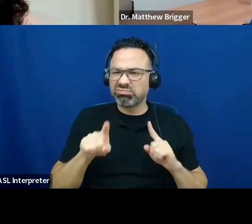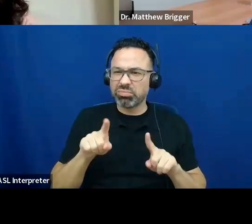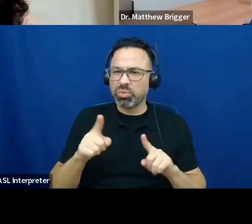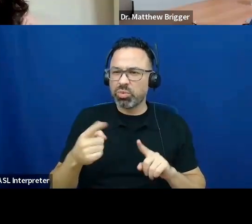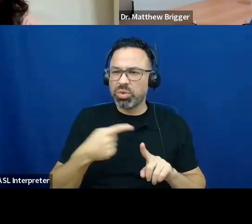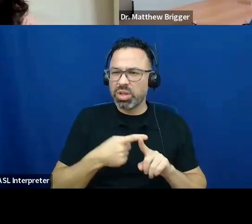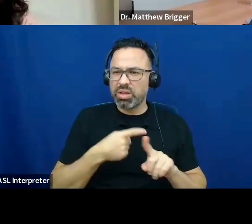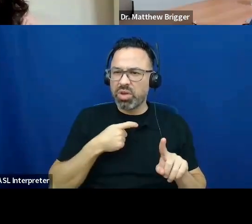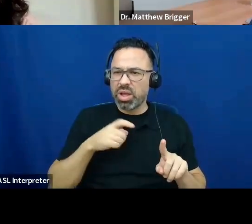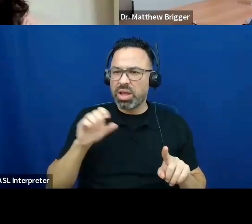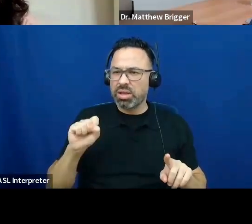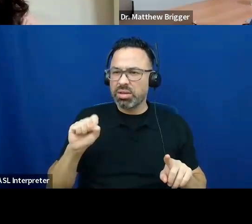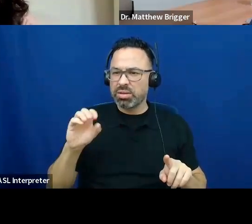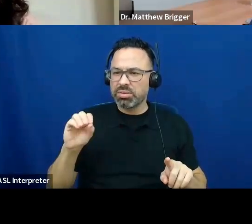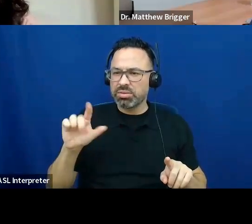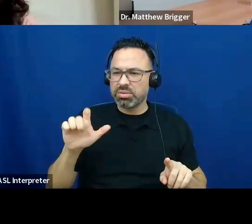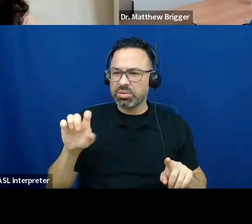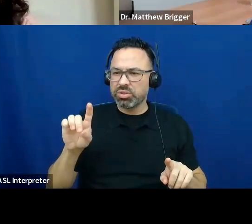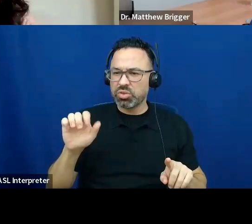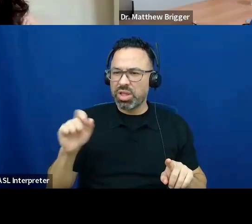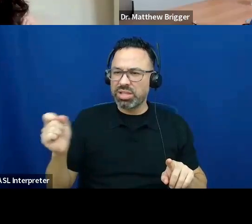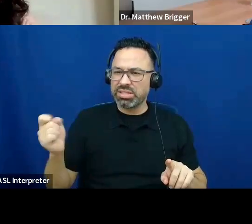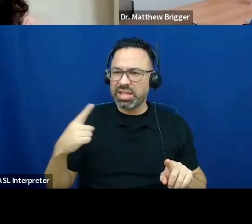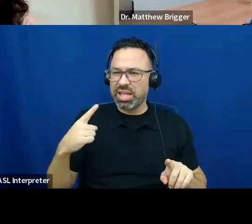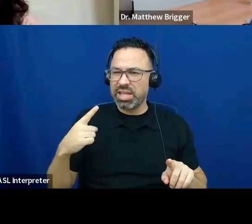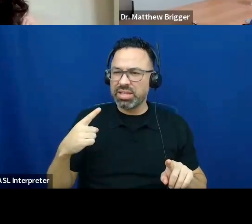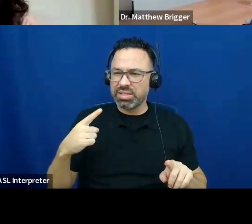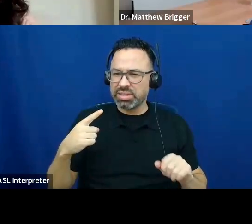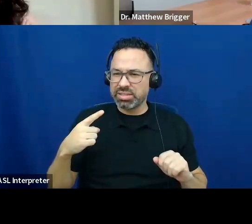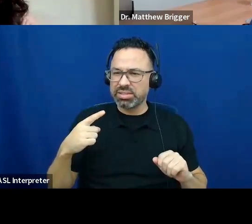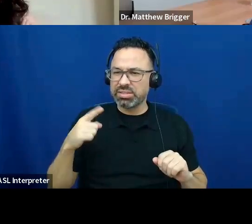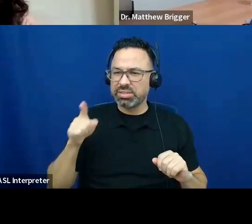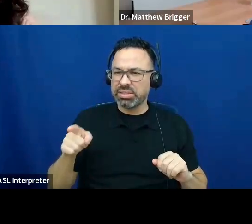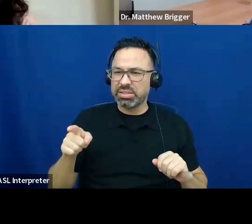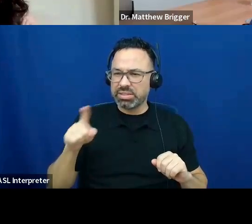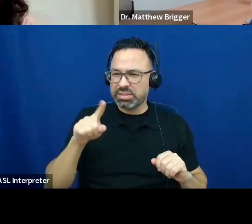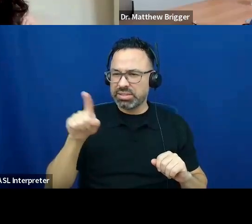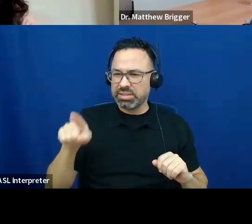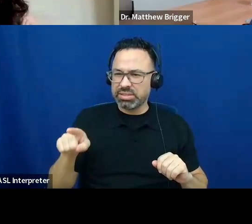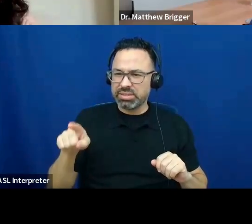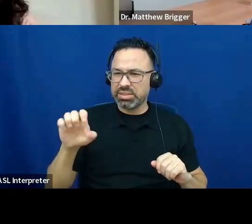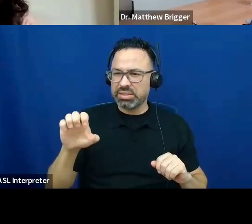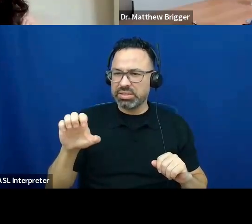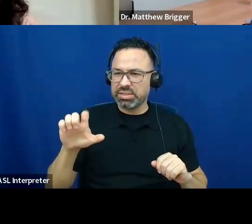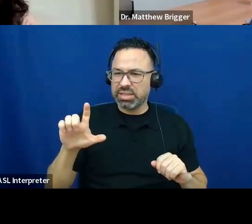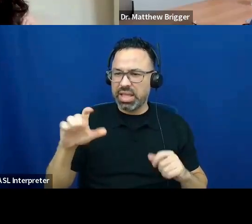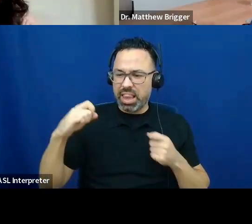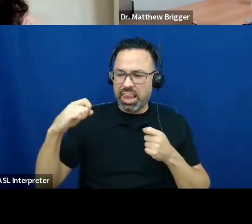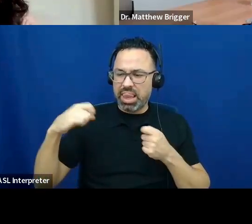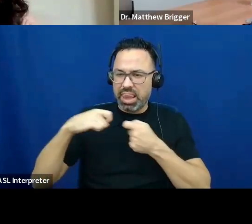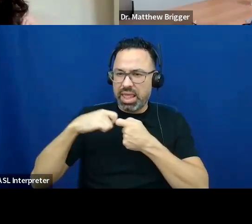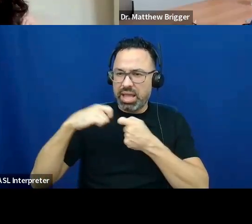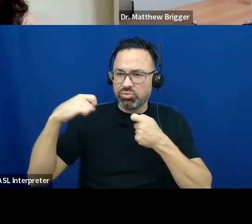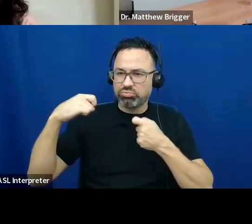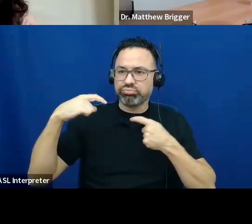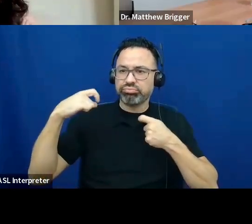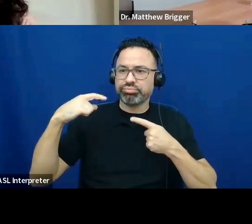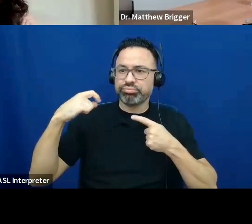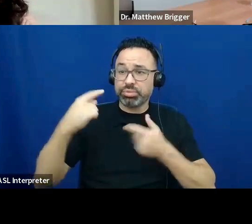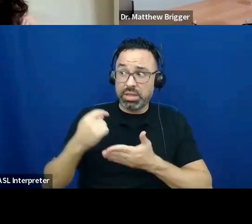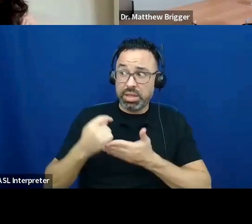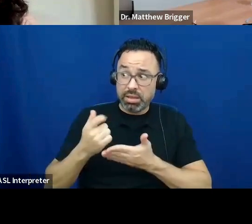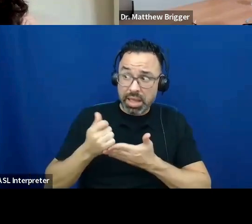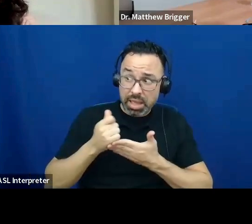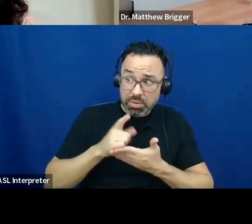from Soledad that she's asking, does electrostimulation therapy help with swallowing? And